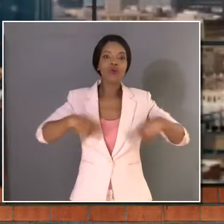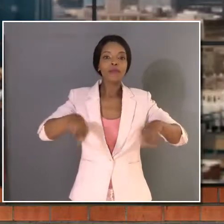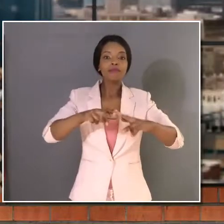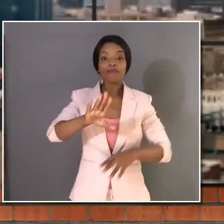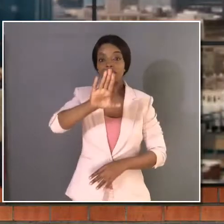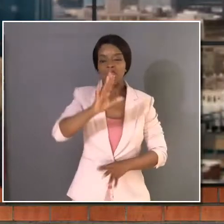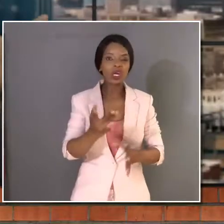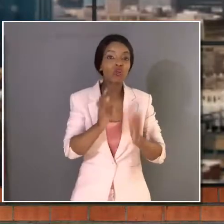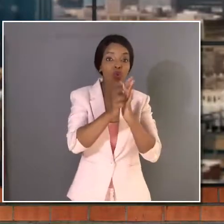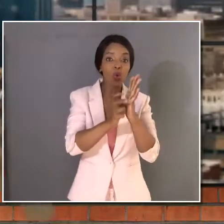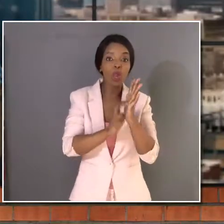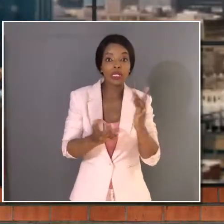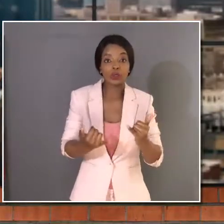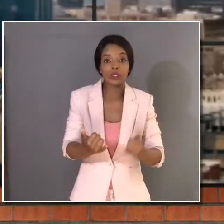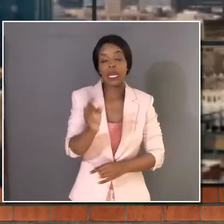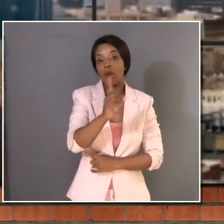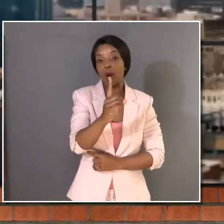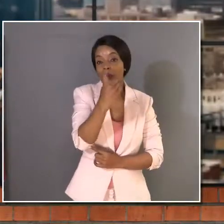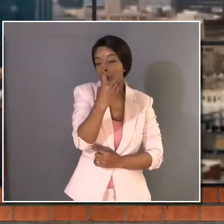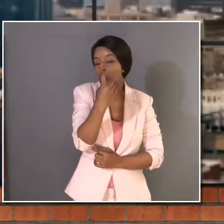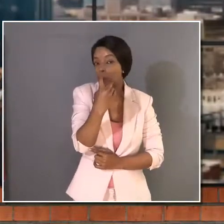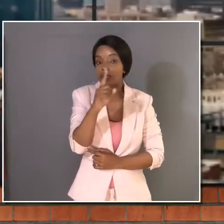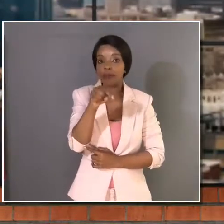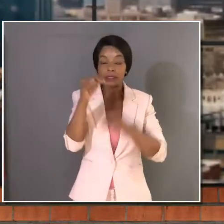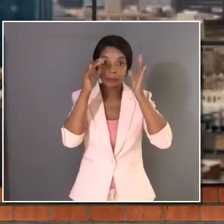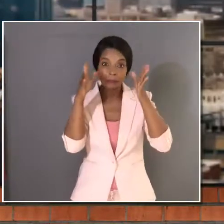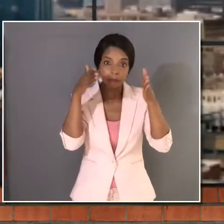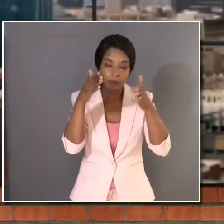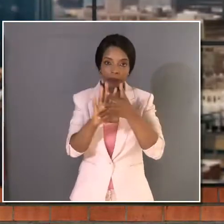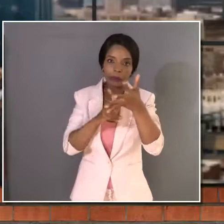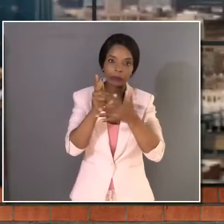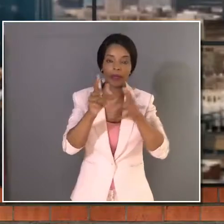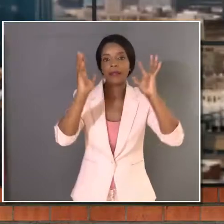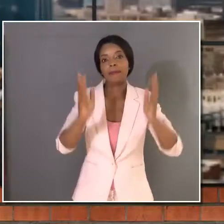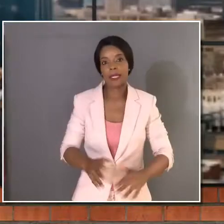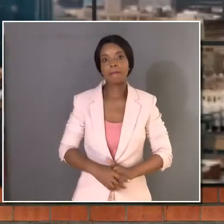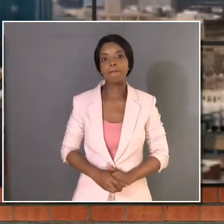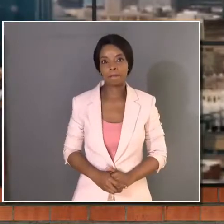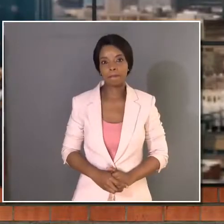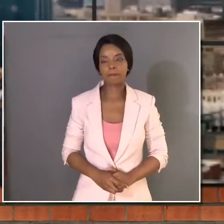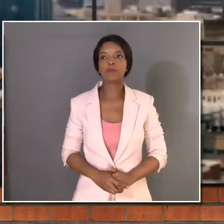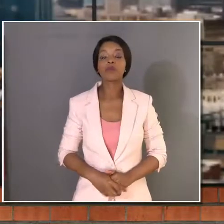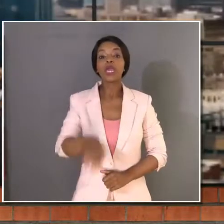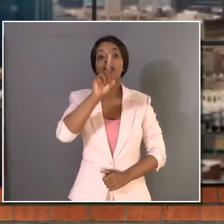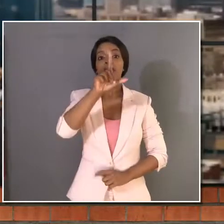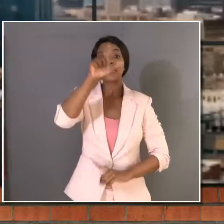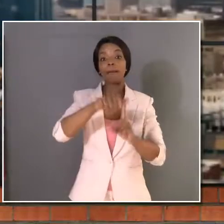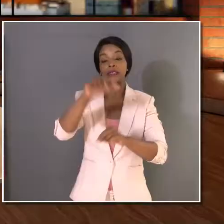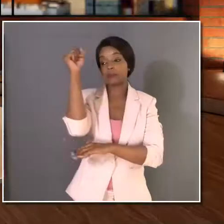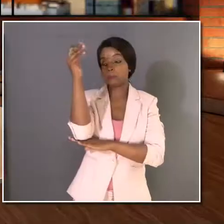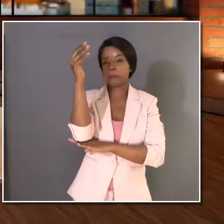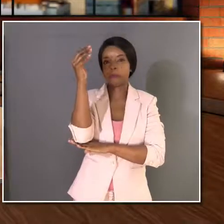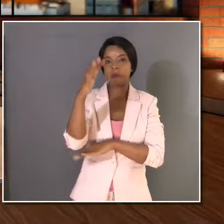But before we get started, we would like to encourage everyone to help spread the message about the work we're doing to support social entrepreneurship